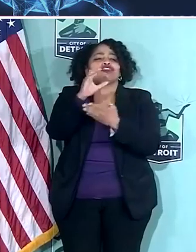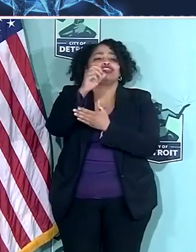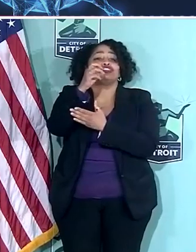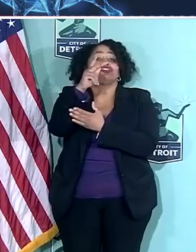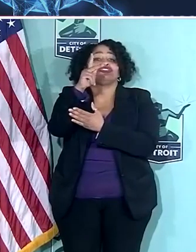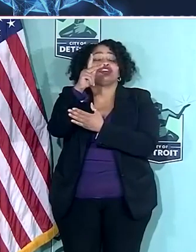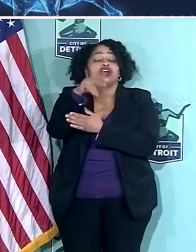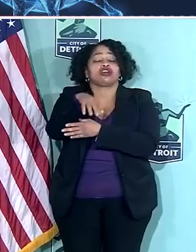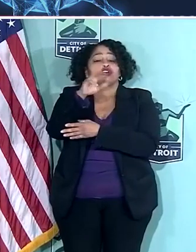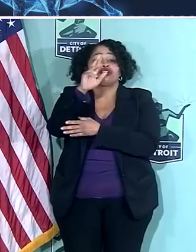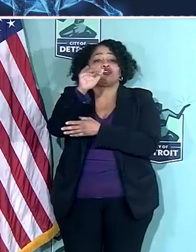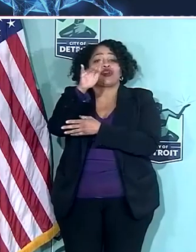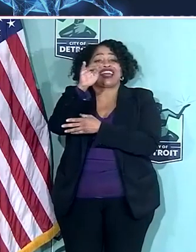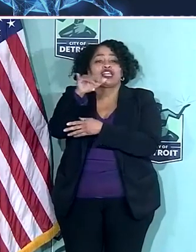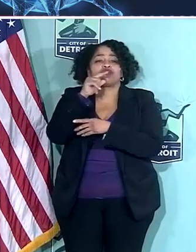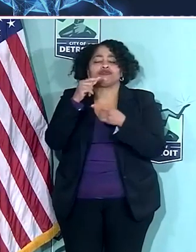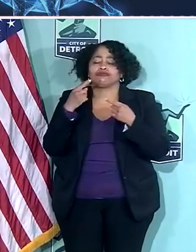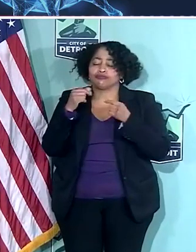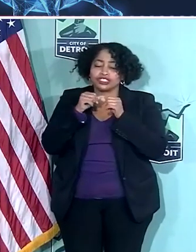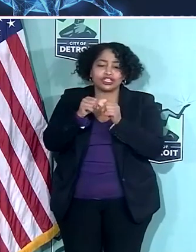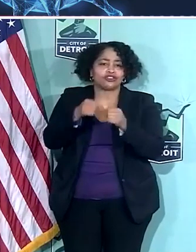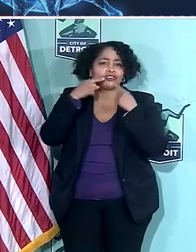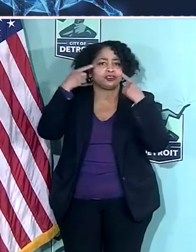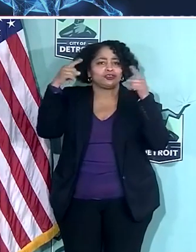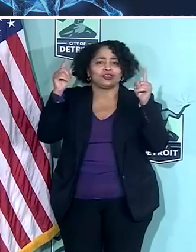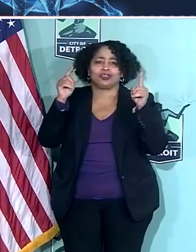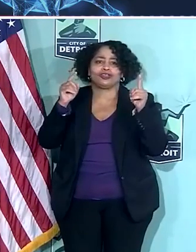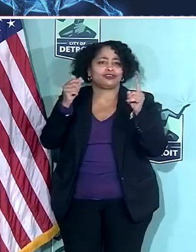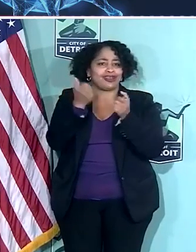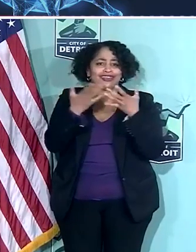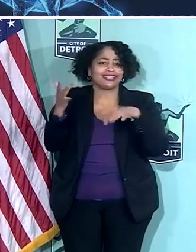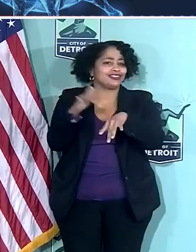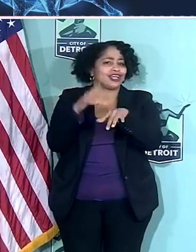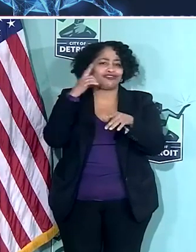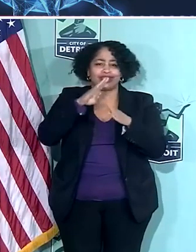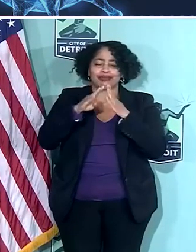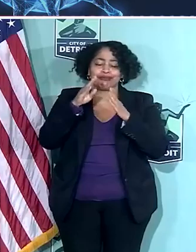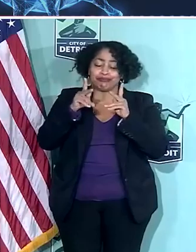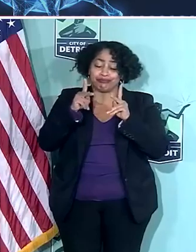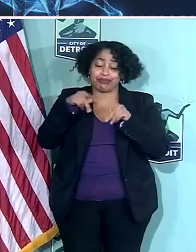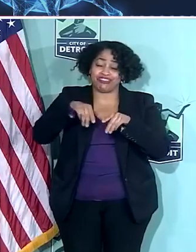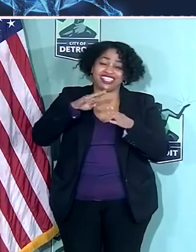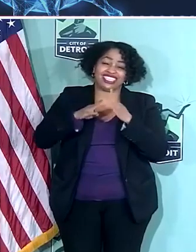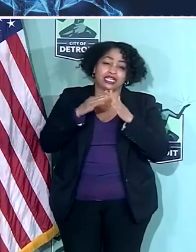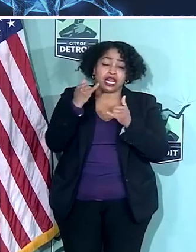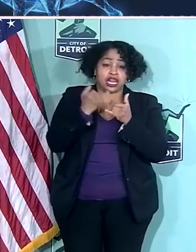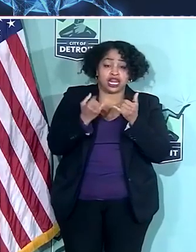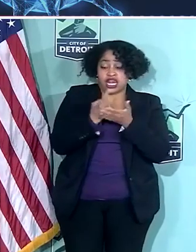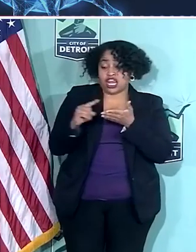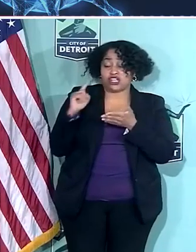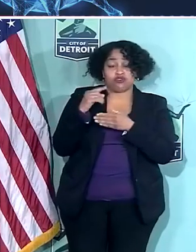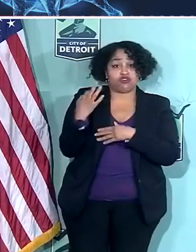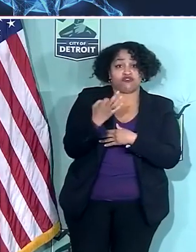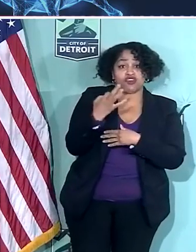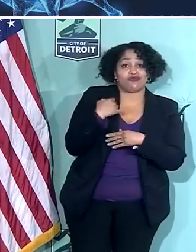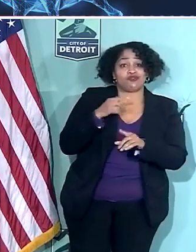succeed at everything he touches for the people of the city. When we were last here on Friday, we reported